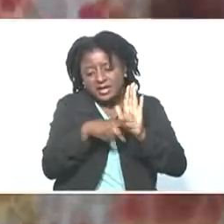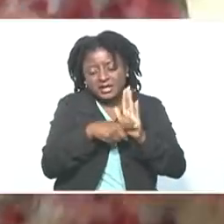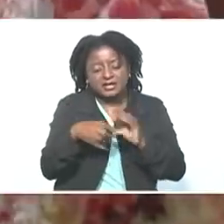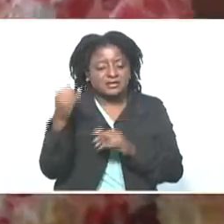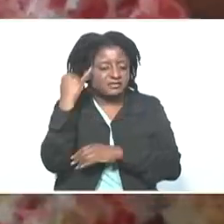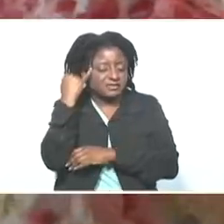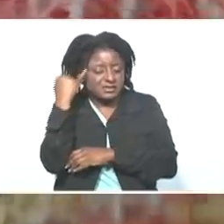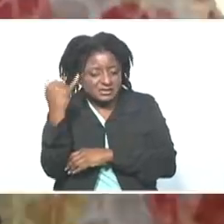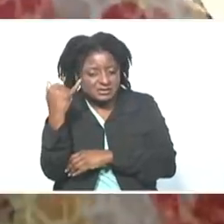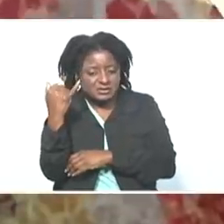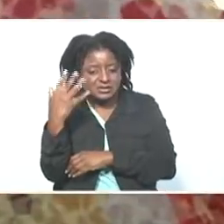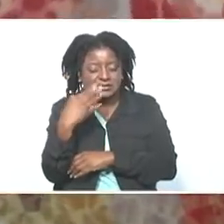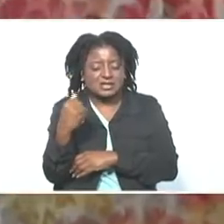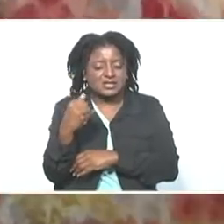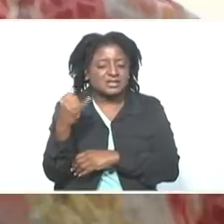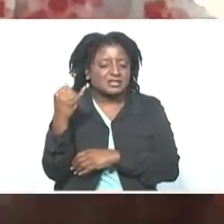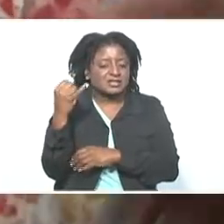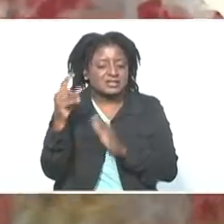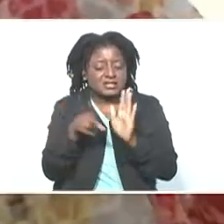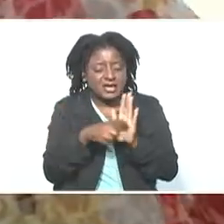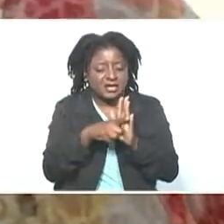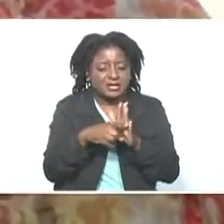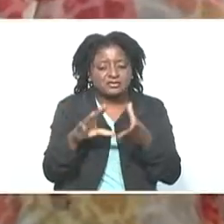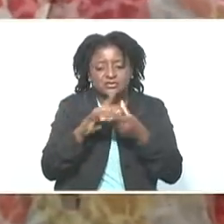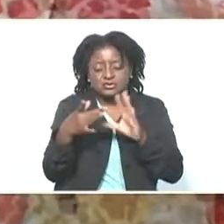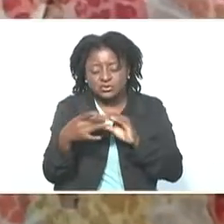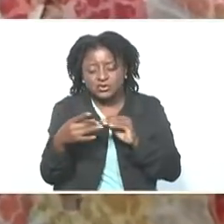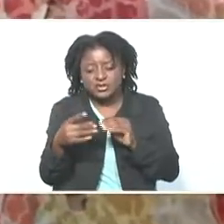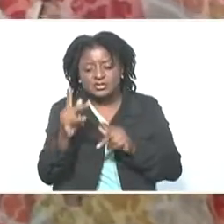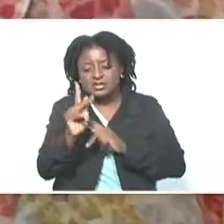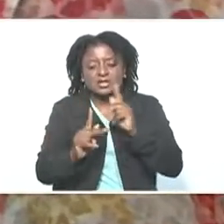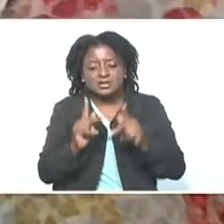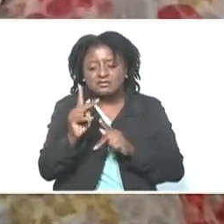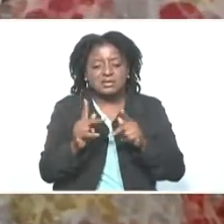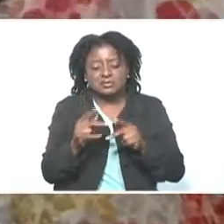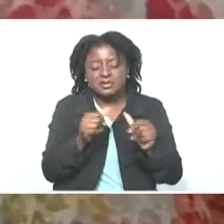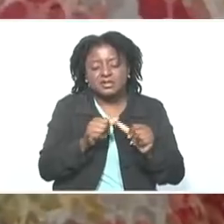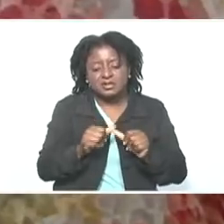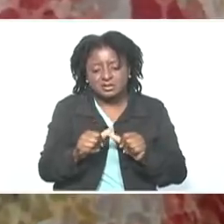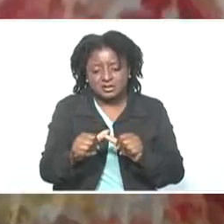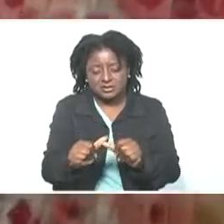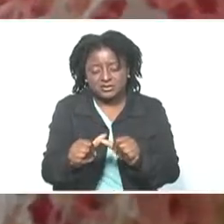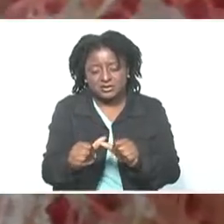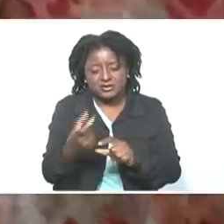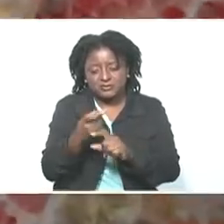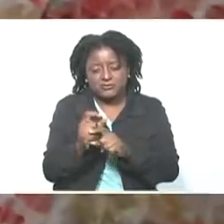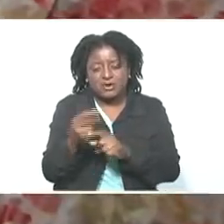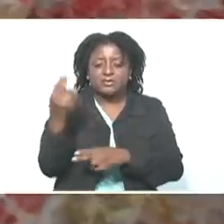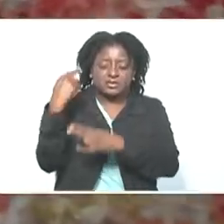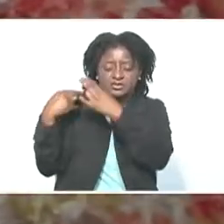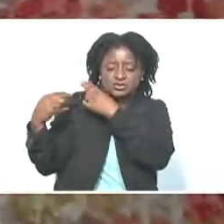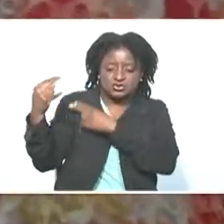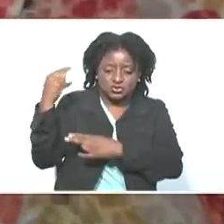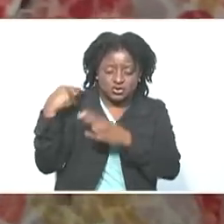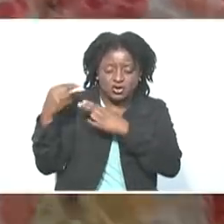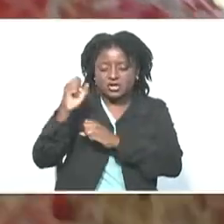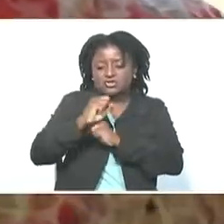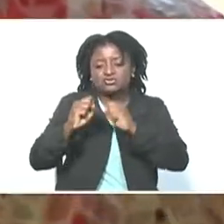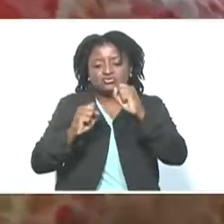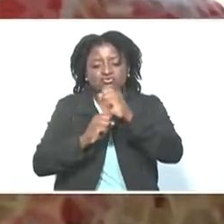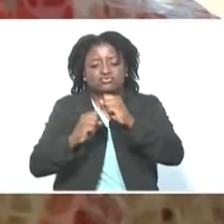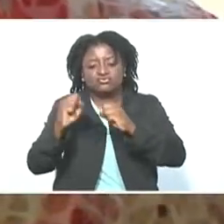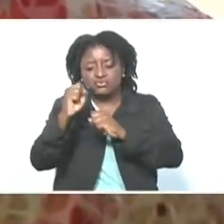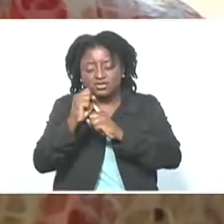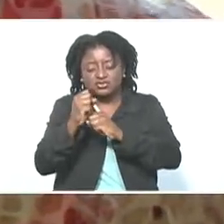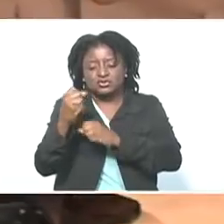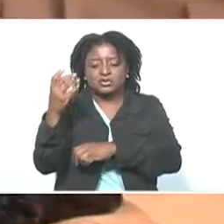ideals and the negative narratives that people carry on from what we would call historic structural